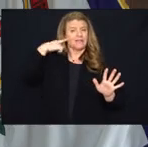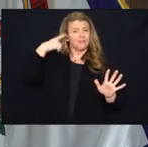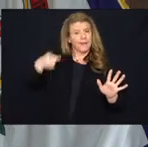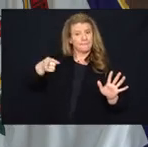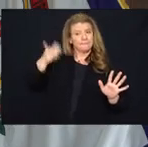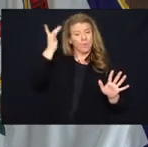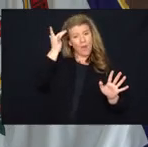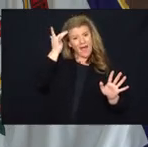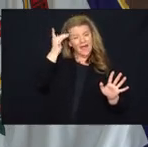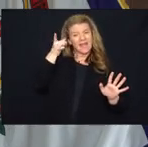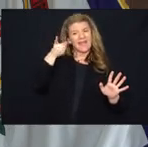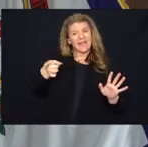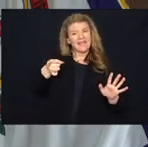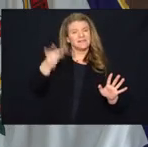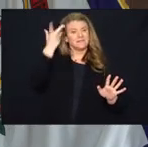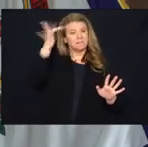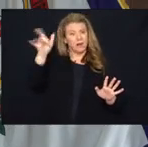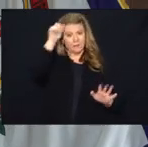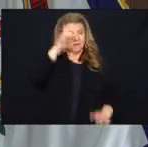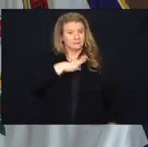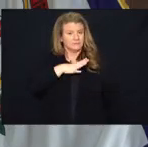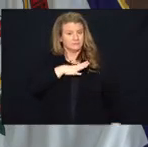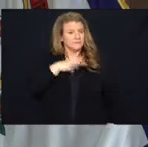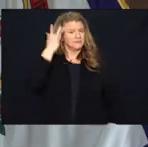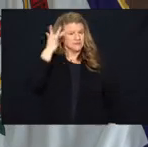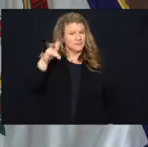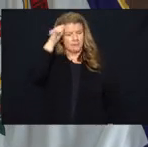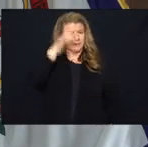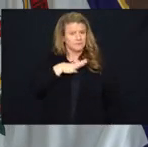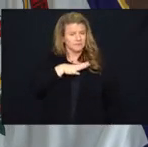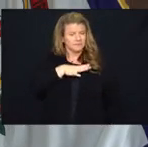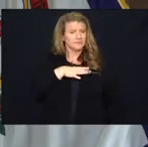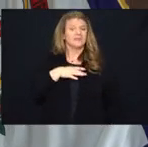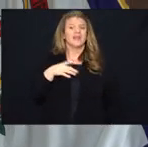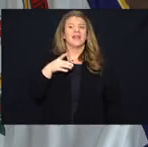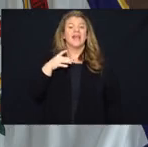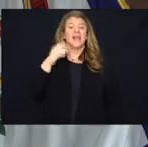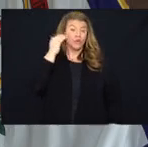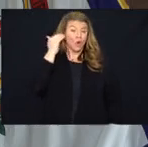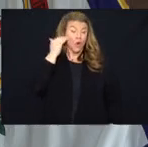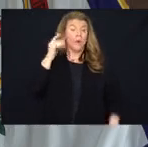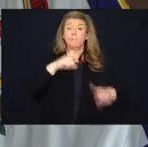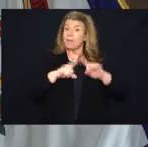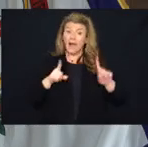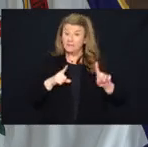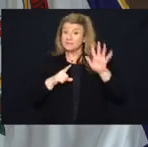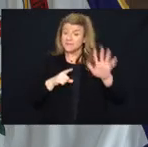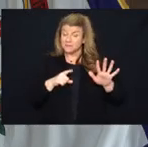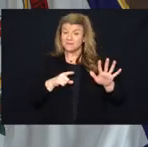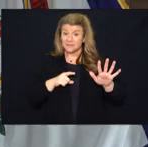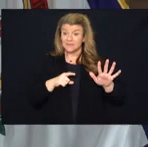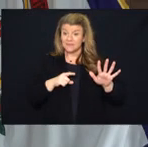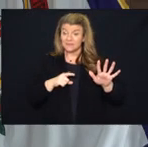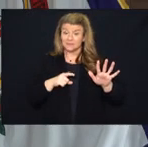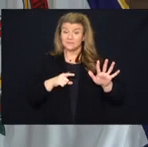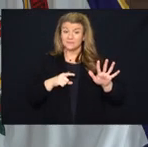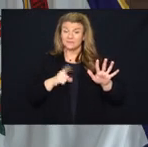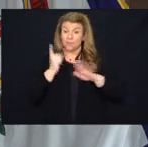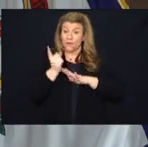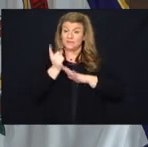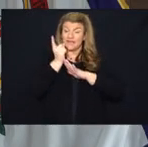because he's a sharp guy, really sharp. And, but now just think just 1